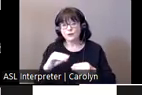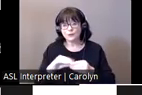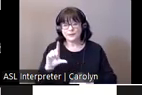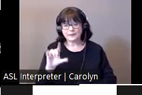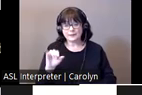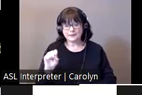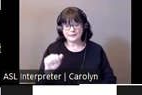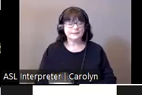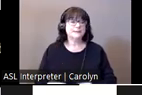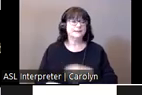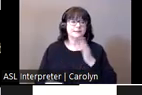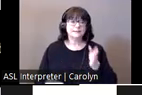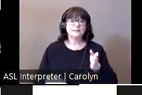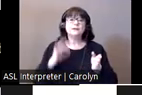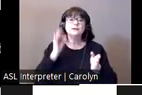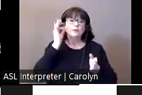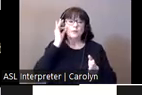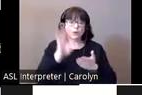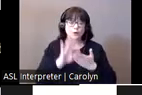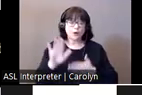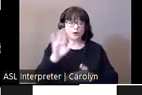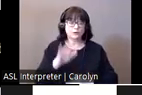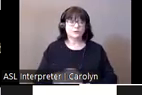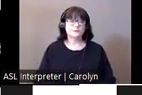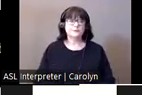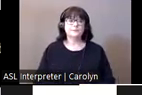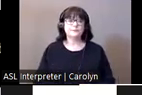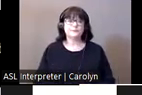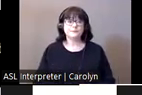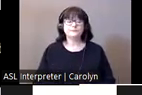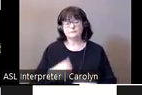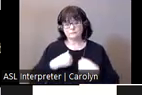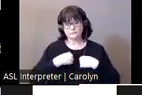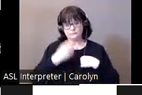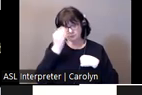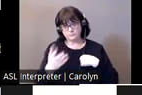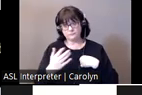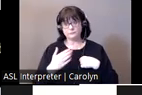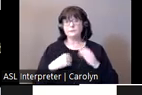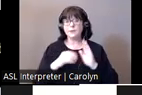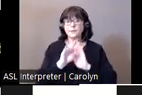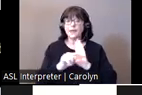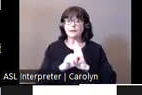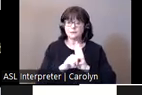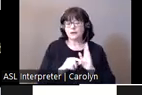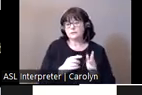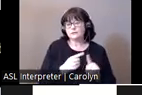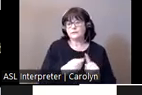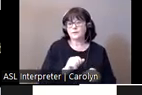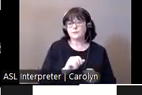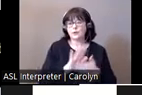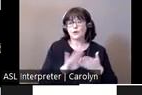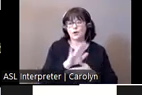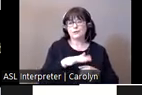Here's a little example from Mohawk College. Yes, I'm in from the college sector. I'm not trying to put a plug in for the colleges today,